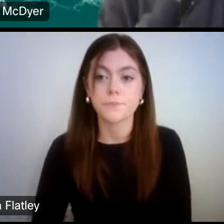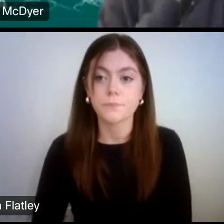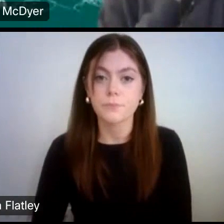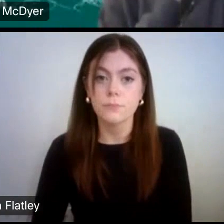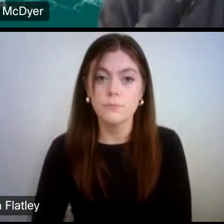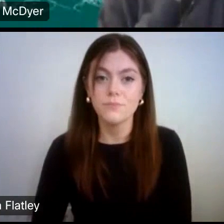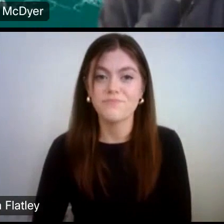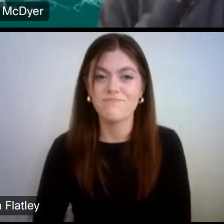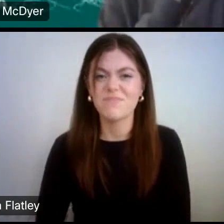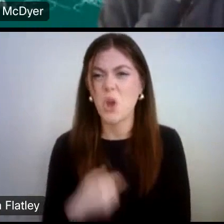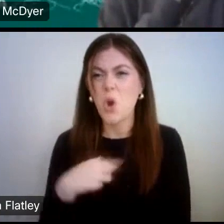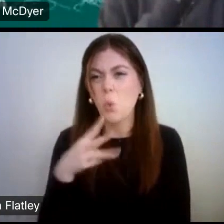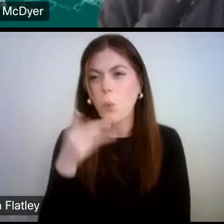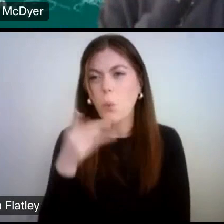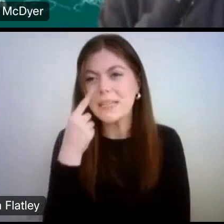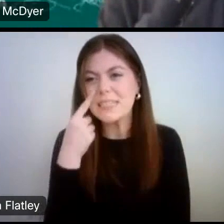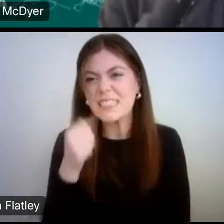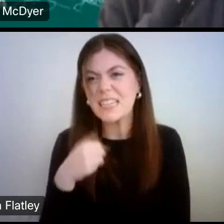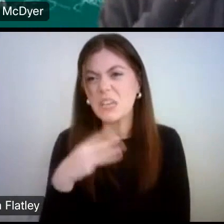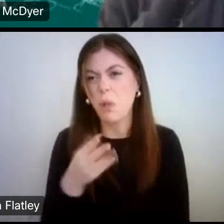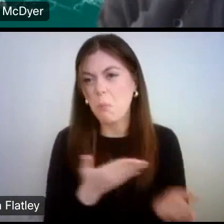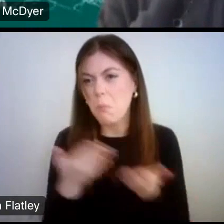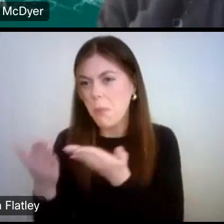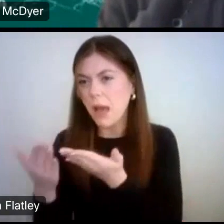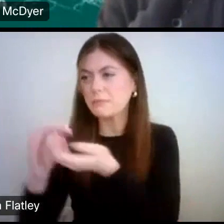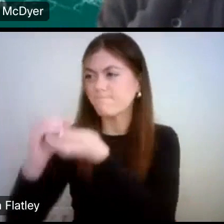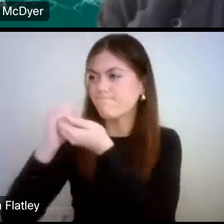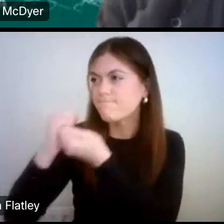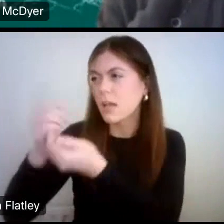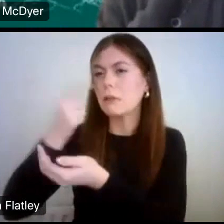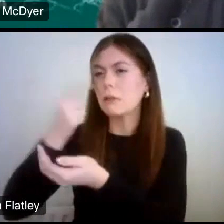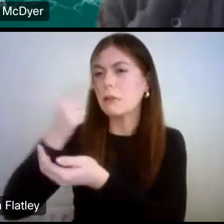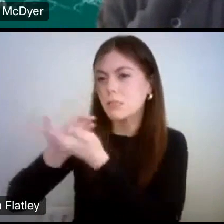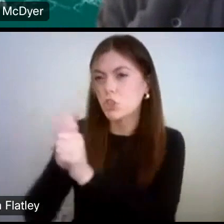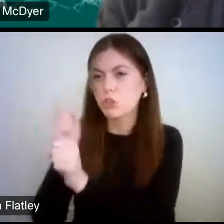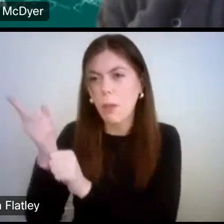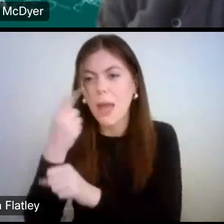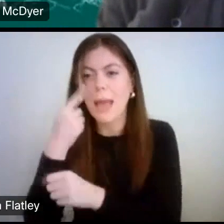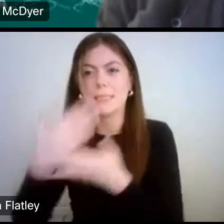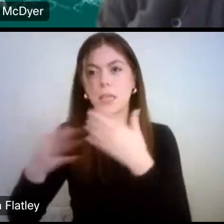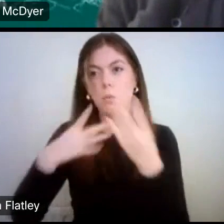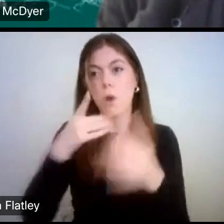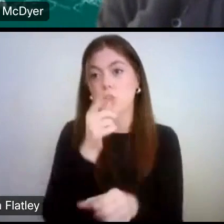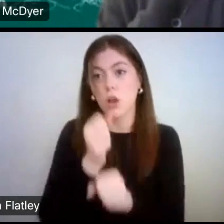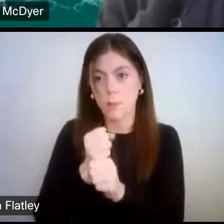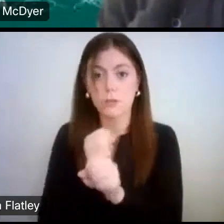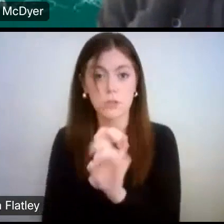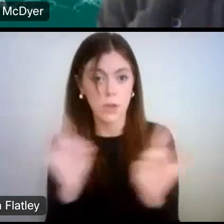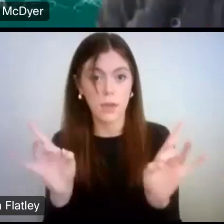No, we'll take it away and we'll take that on board. It's helpful for us when we're developing the notifiable incident guidelines. Thank